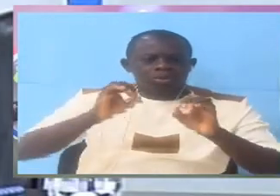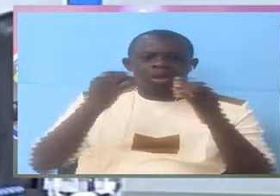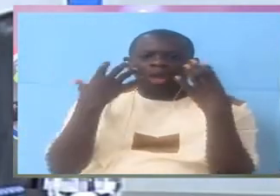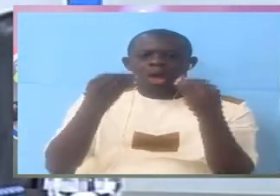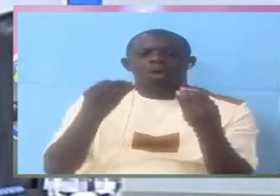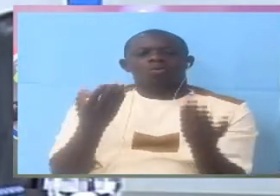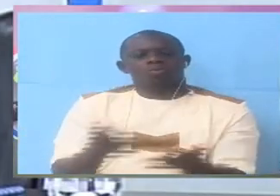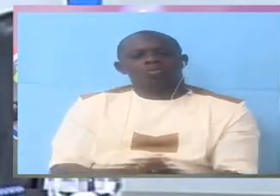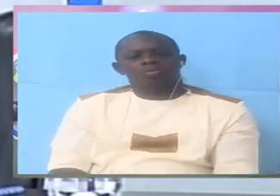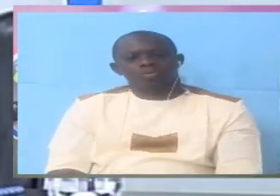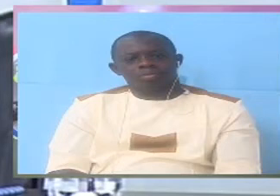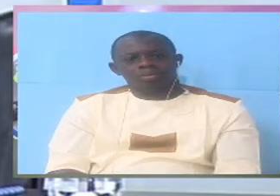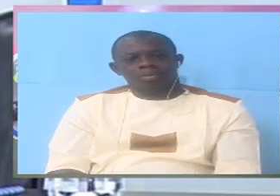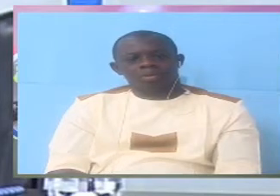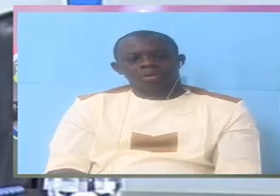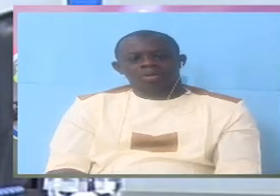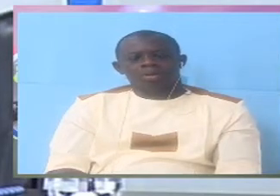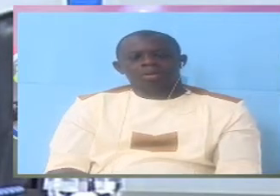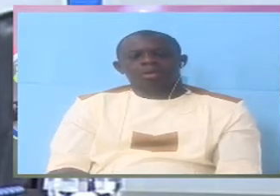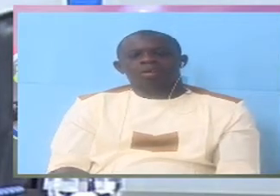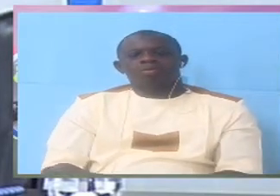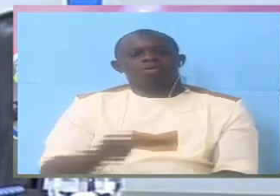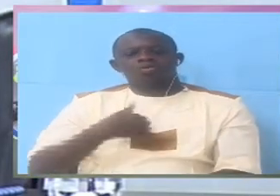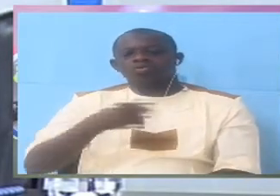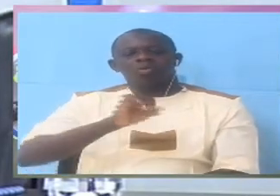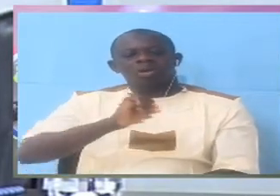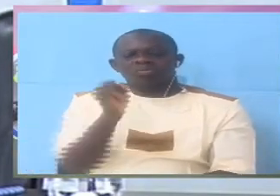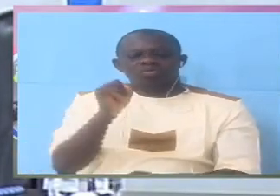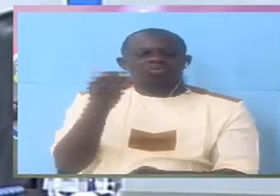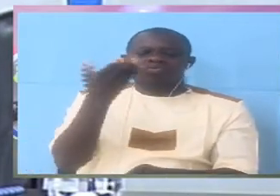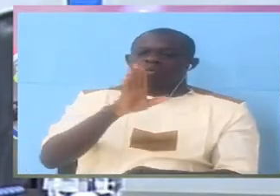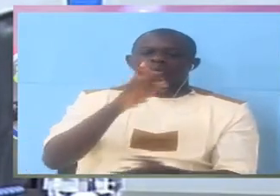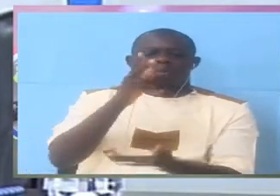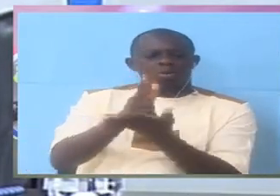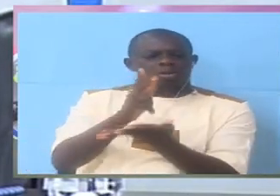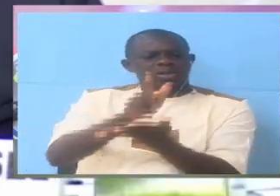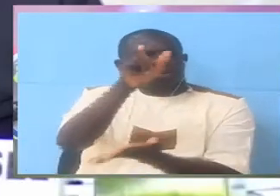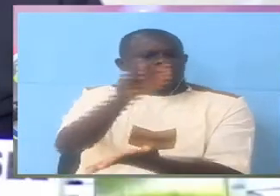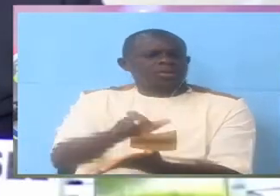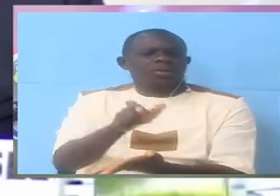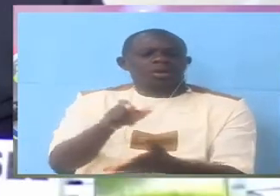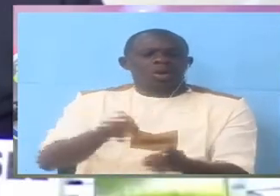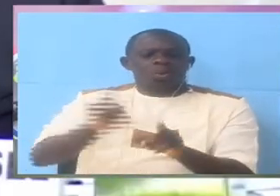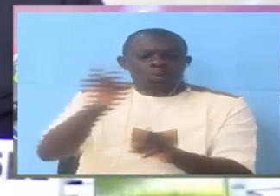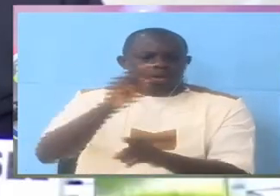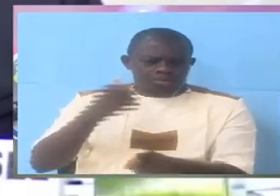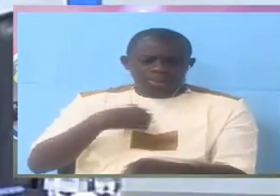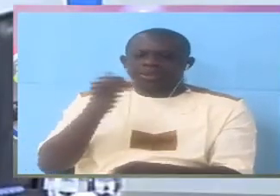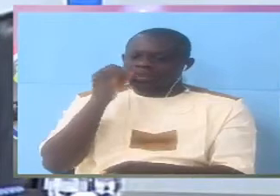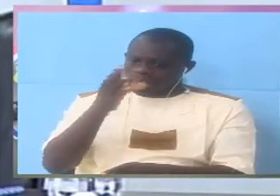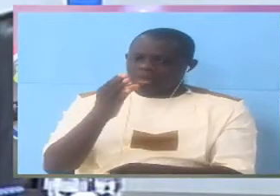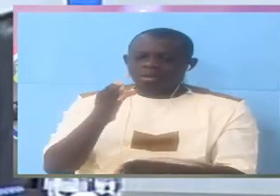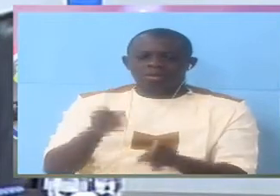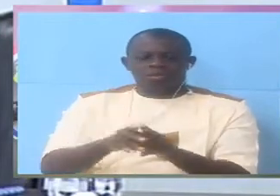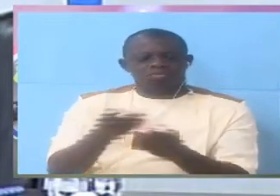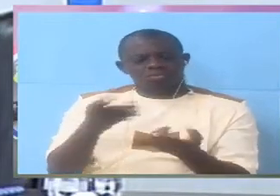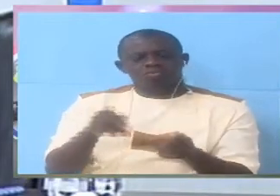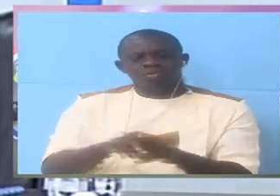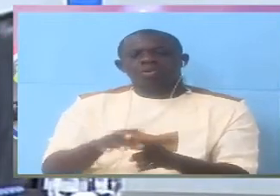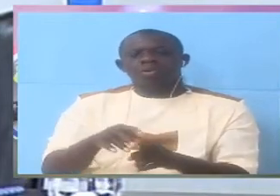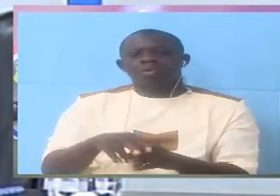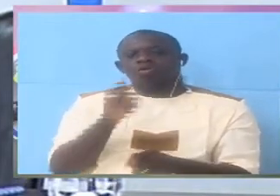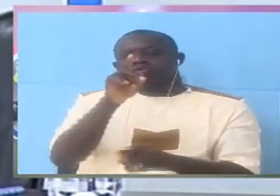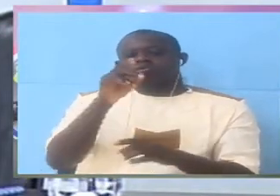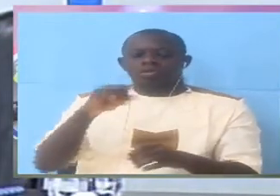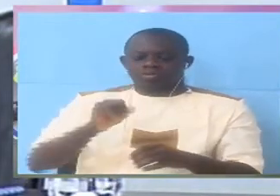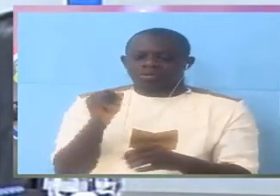I'm not disputing the witness. What I'm saying is... You are disputing the story of the witness. Yes.